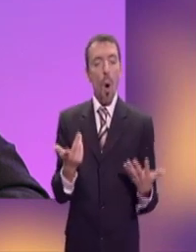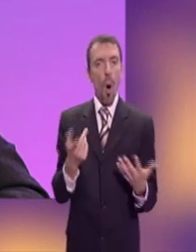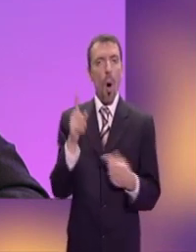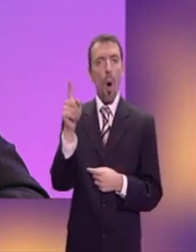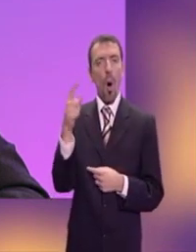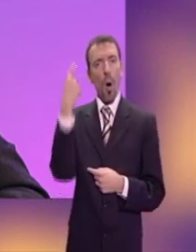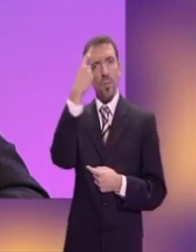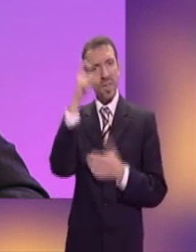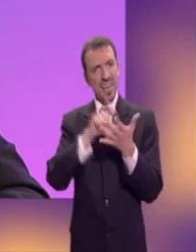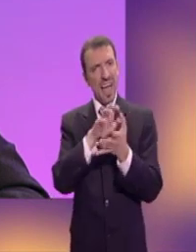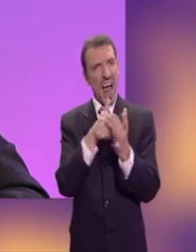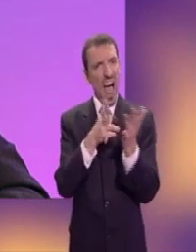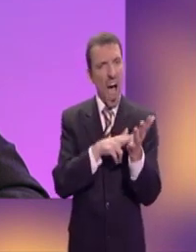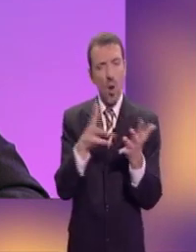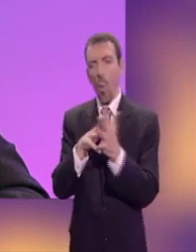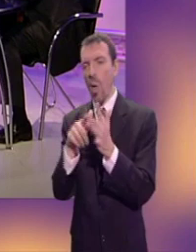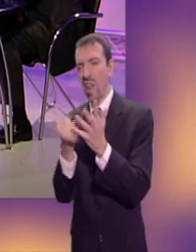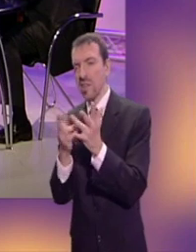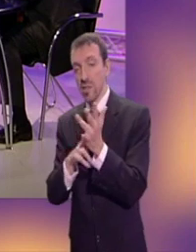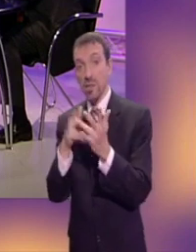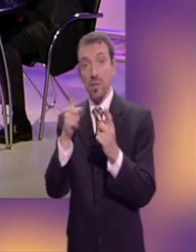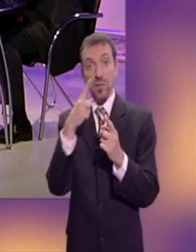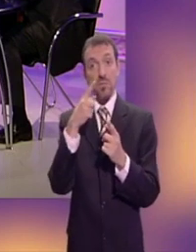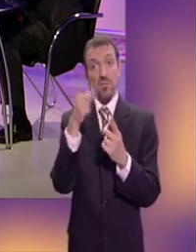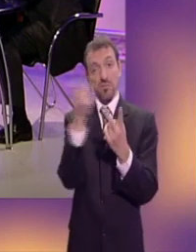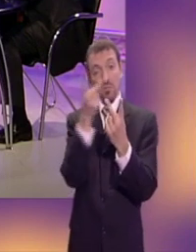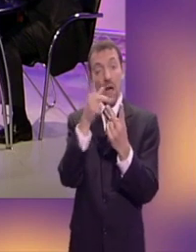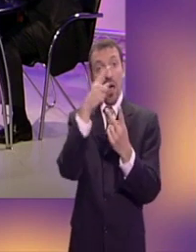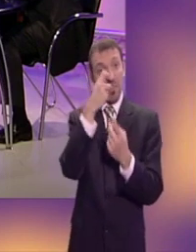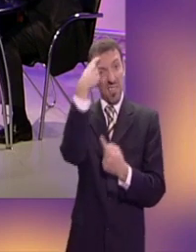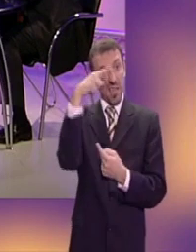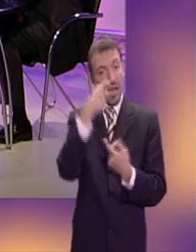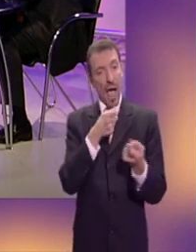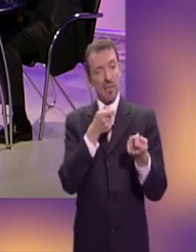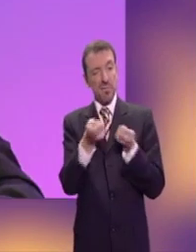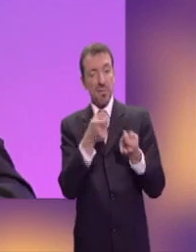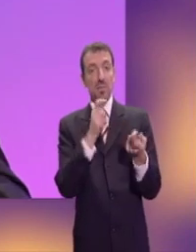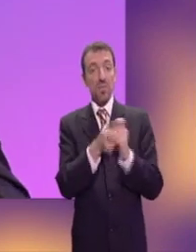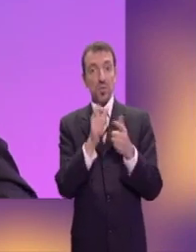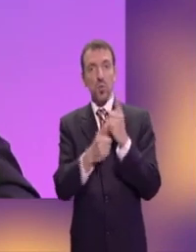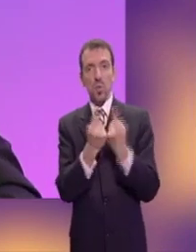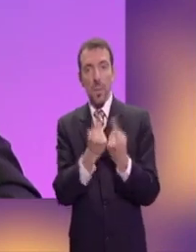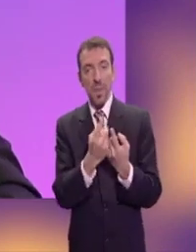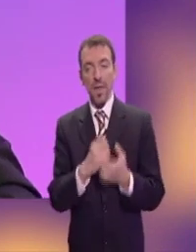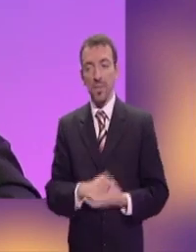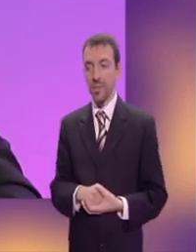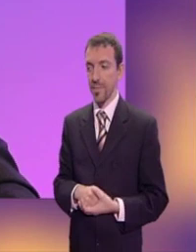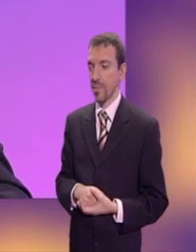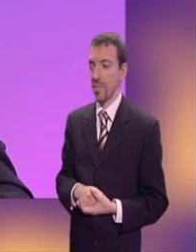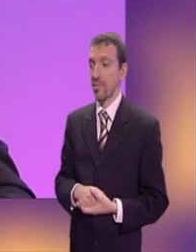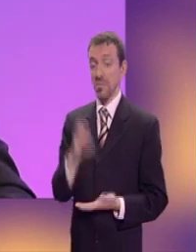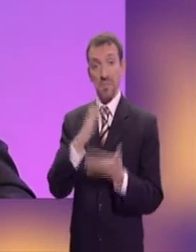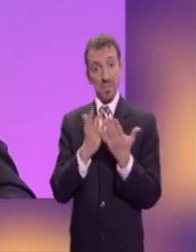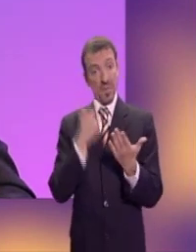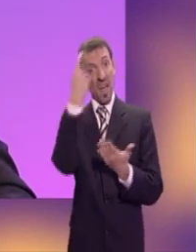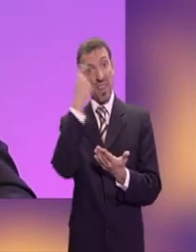nothing Callaghan or Wilson or anyone else could do about it, that you really thought you were onto something? I put forward what I believed. Yeah, I mean,